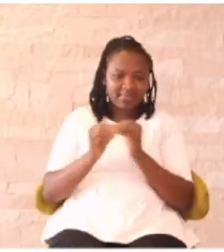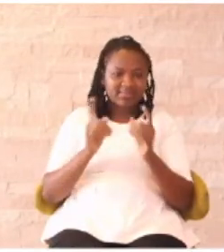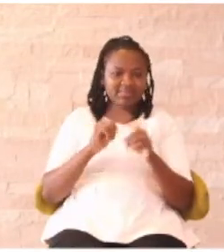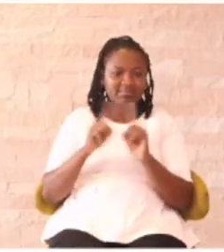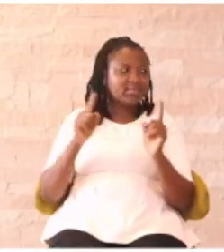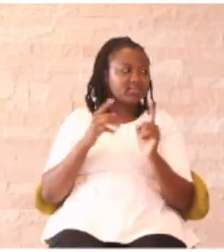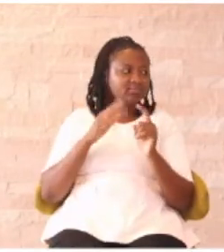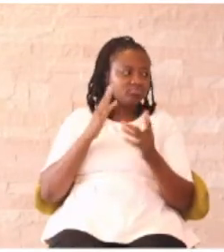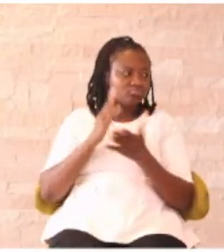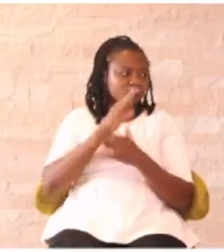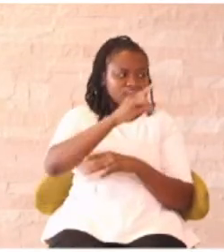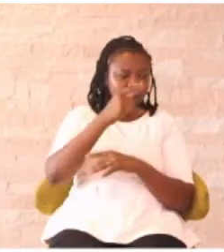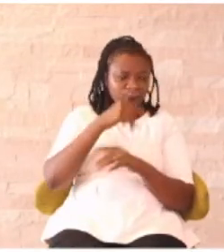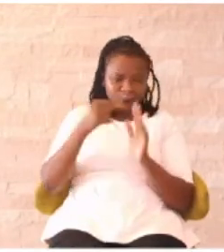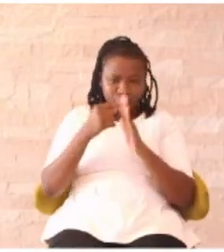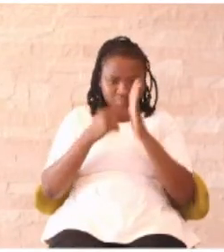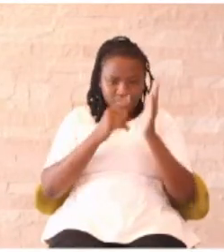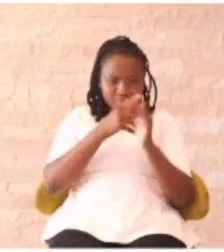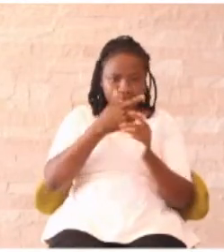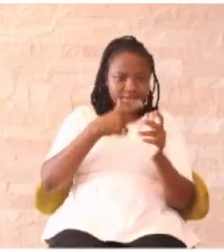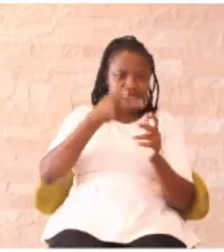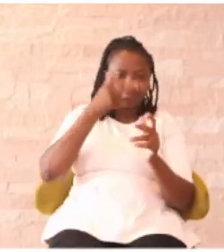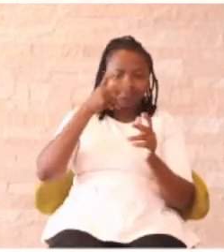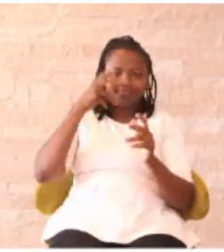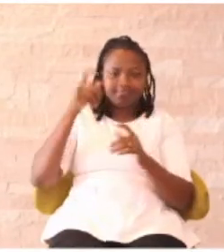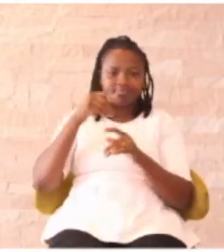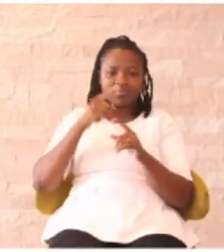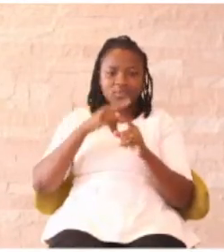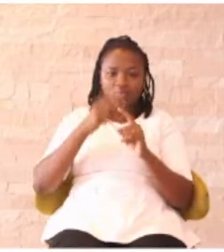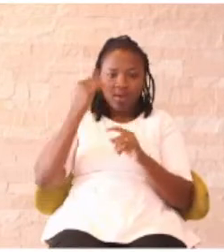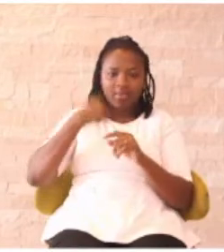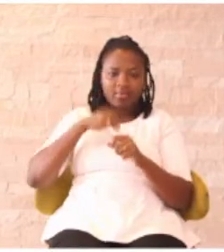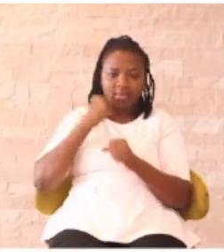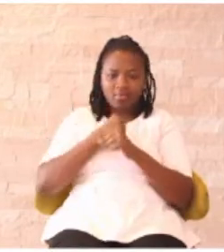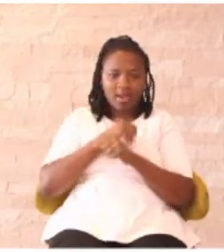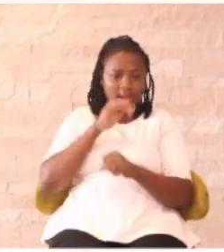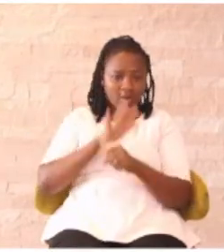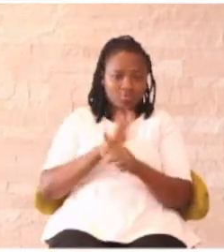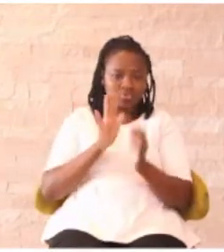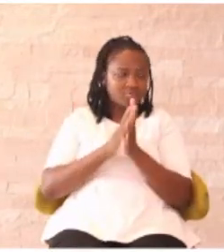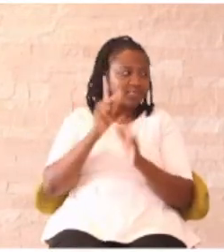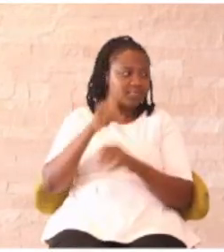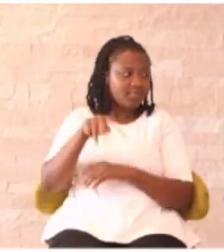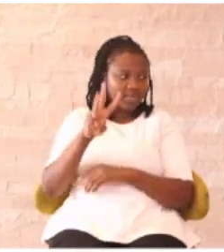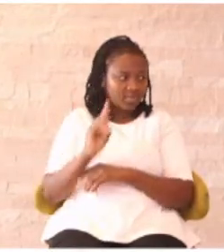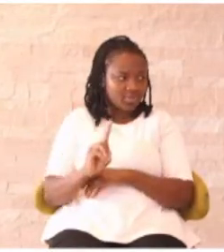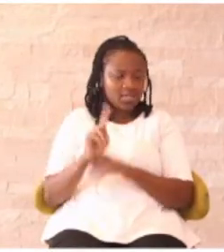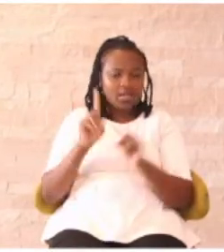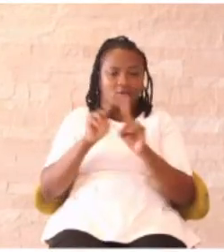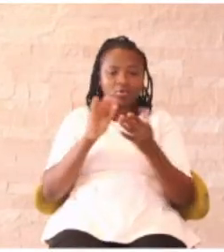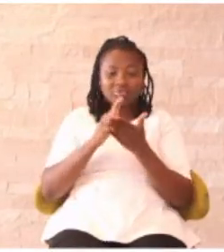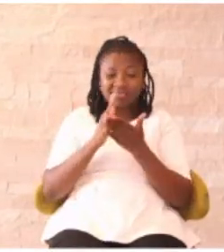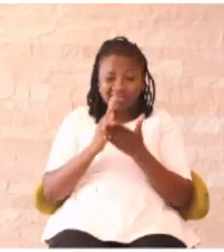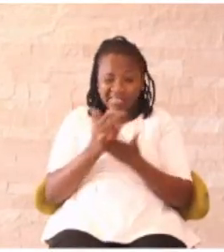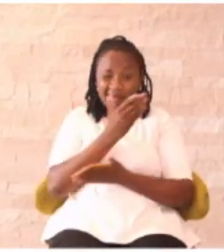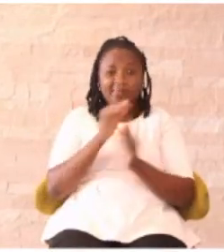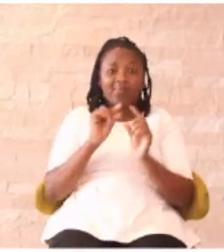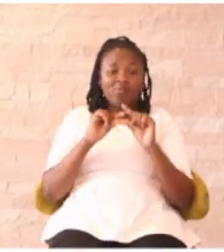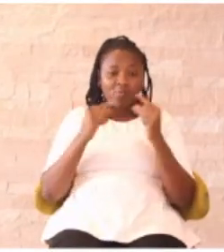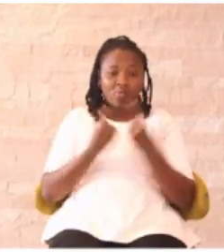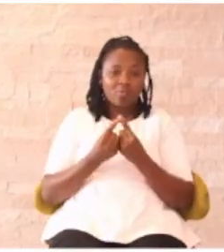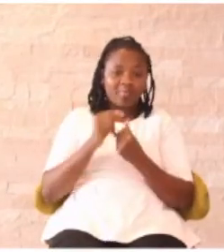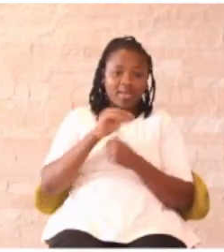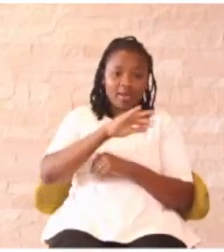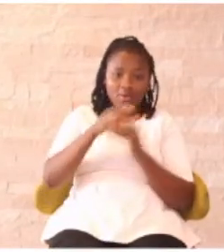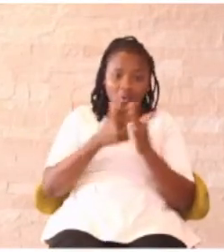hear you because we are actually doing so much work with persons with disabilities. Some of the groups in each